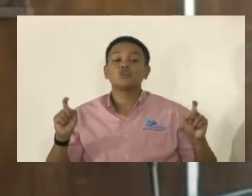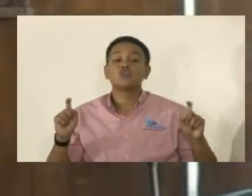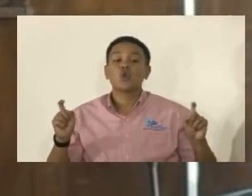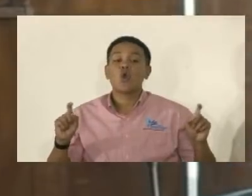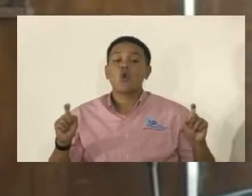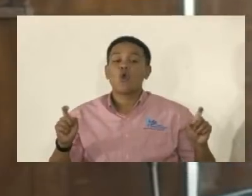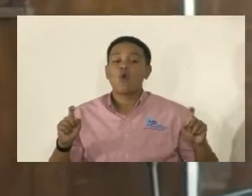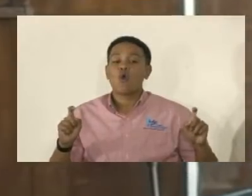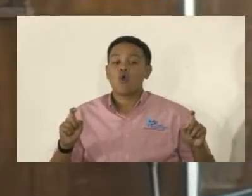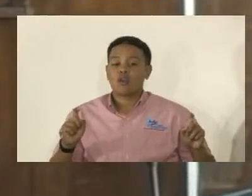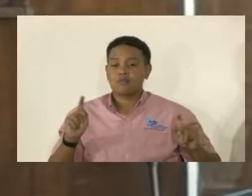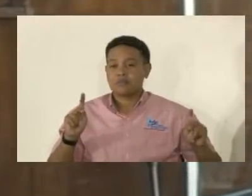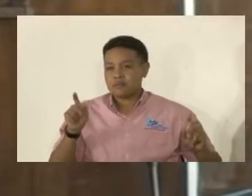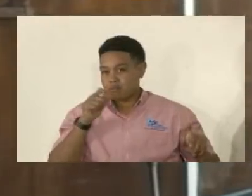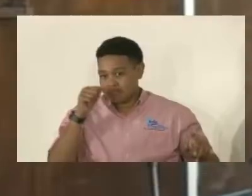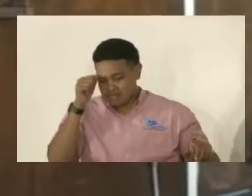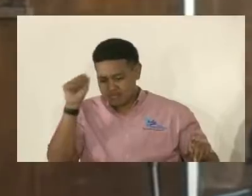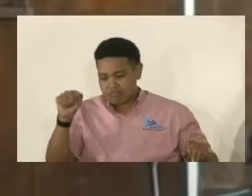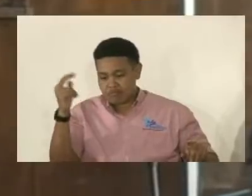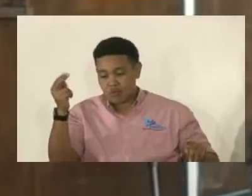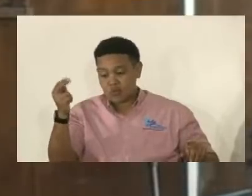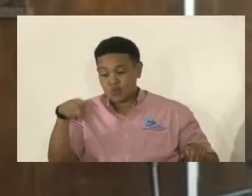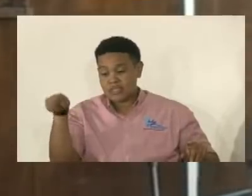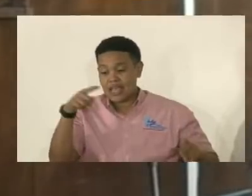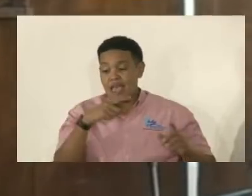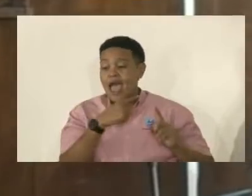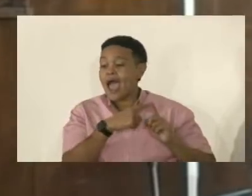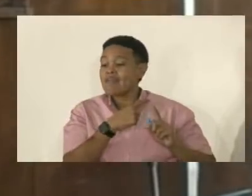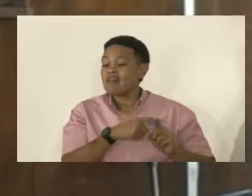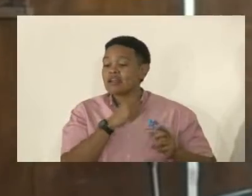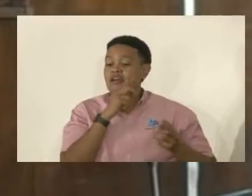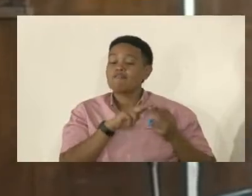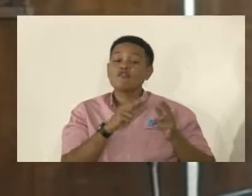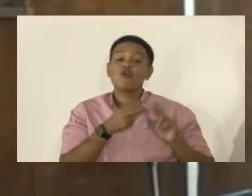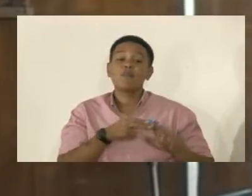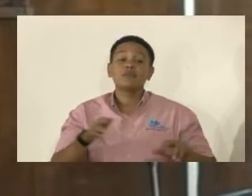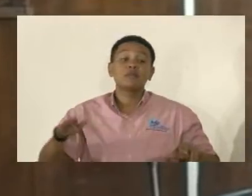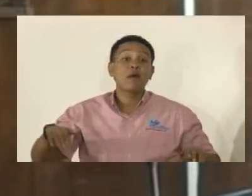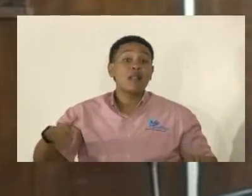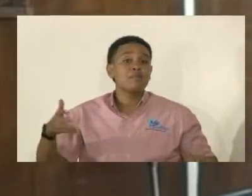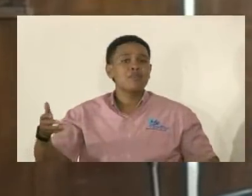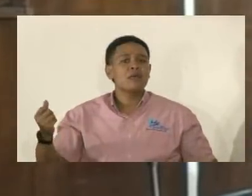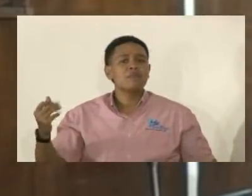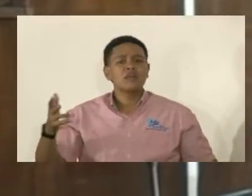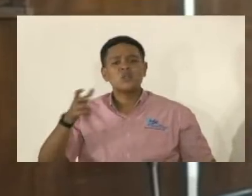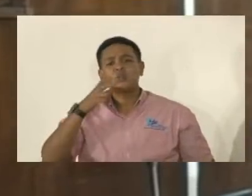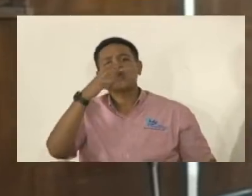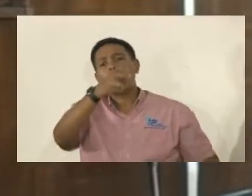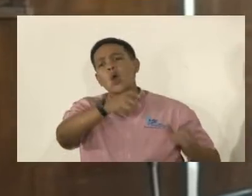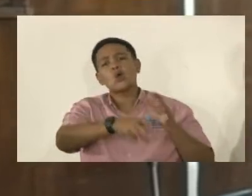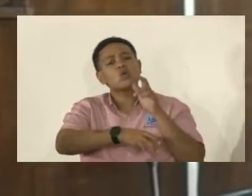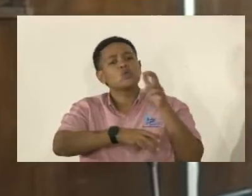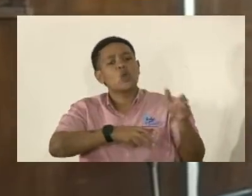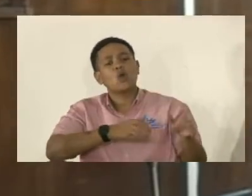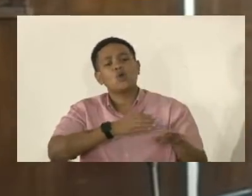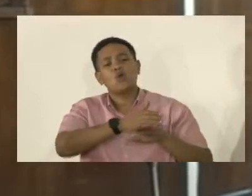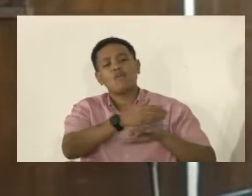dissent. They have used the advantage of numbers in Parliament to often shout over the opposition